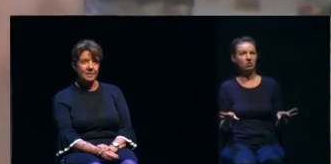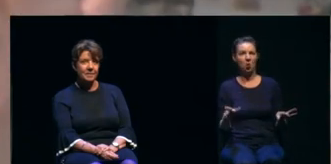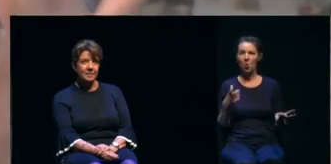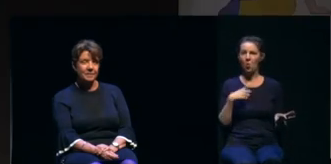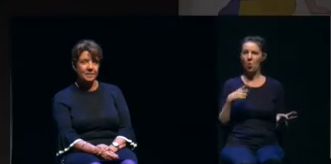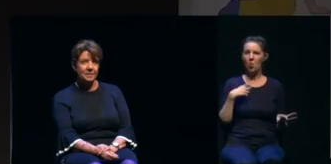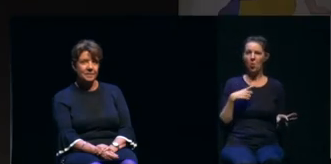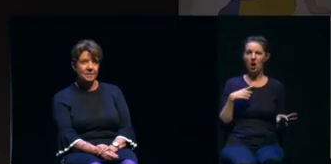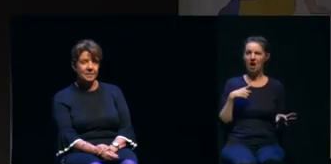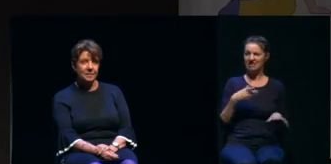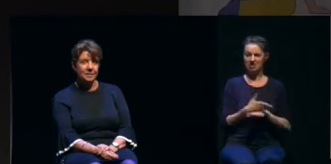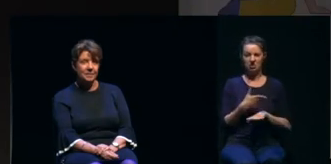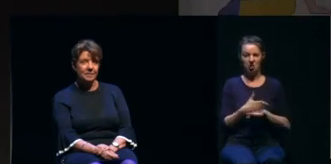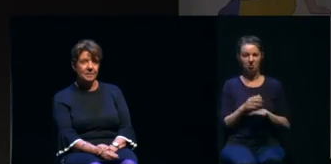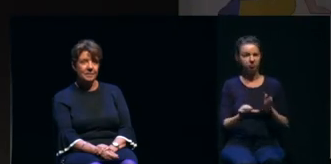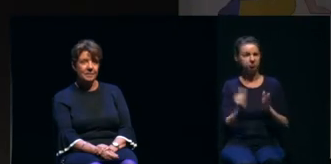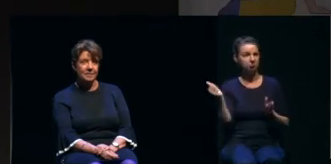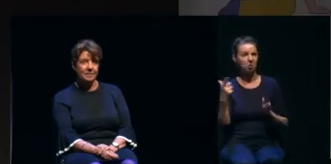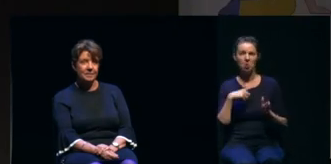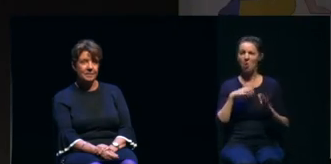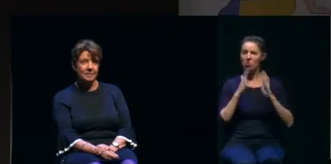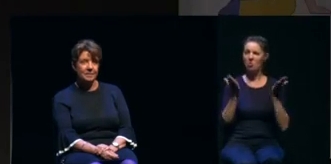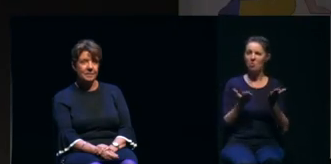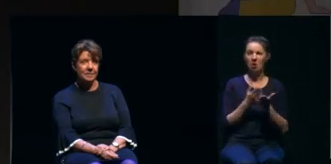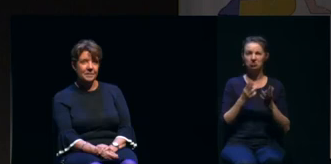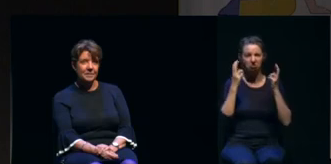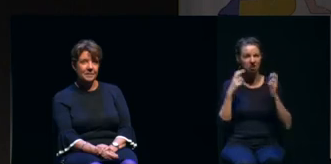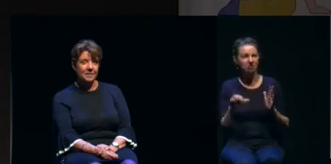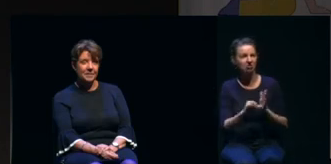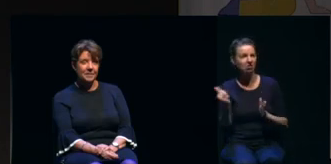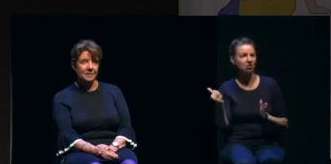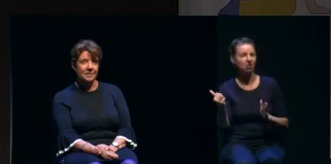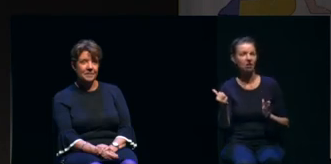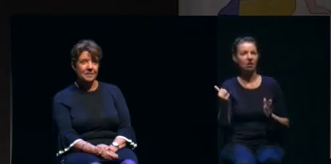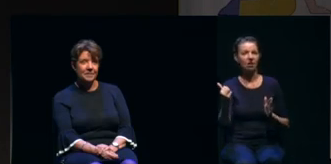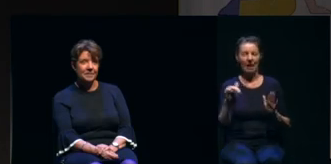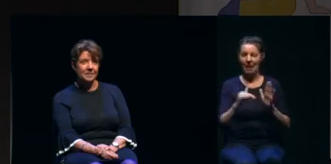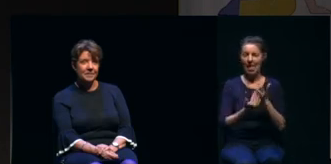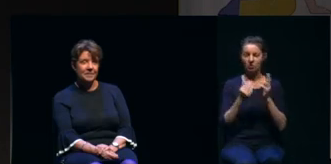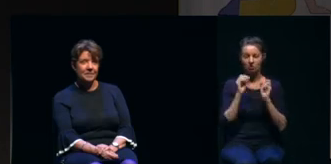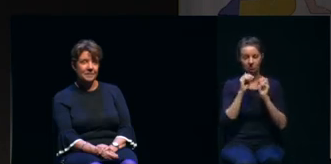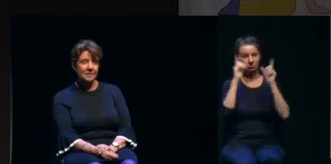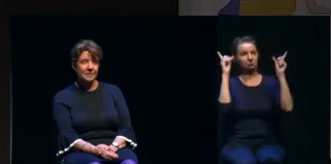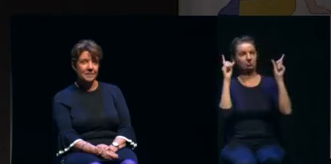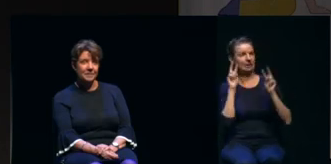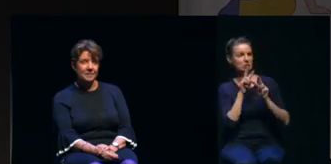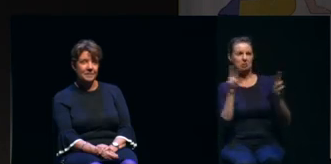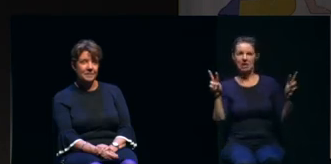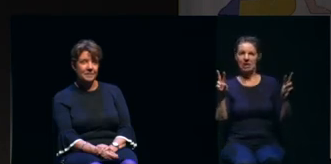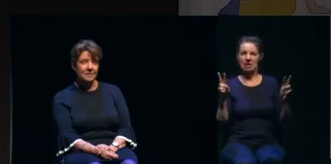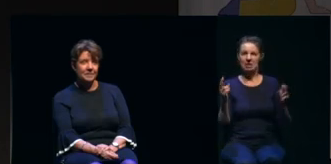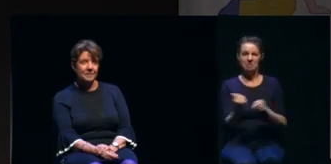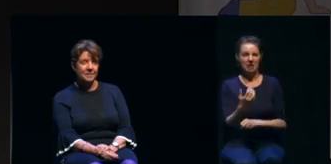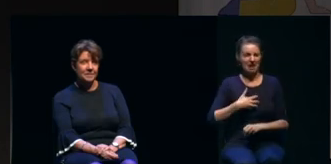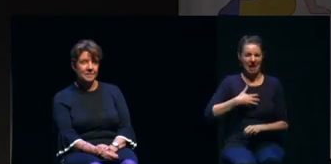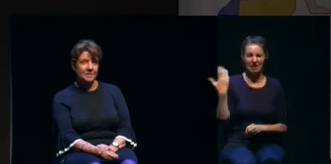this? Why is this job so shit? Why is the world so shit? I suddenly see what it's like. I'm so angry.